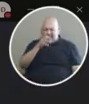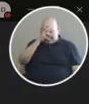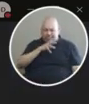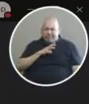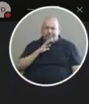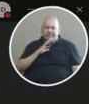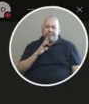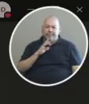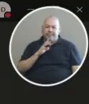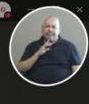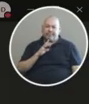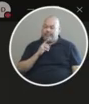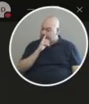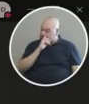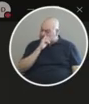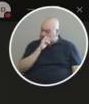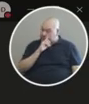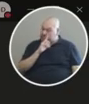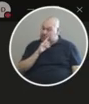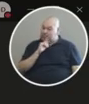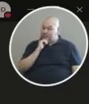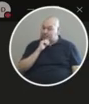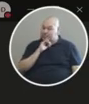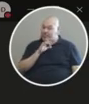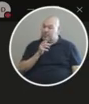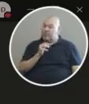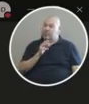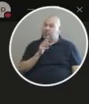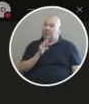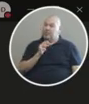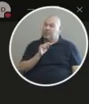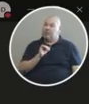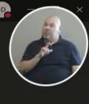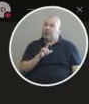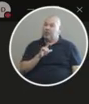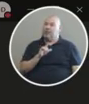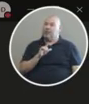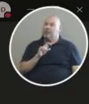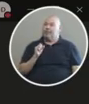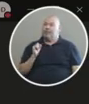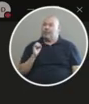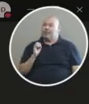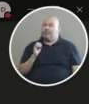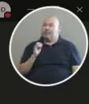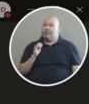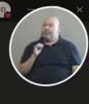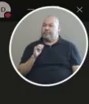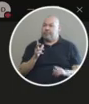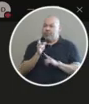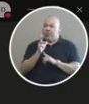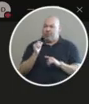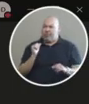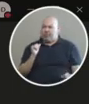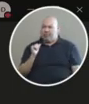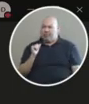name, please? Yes, ma'am. I would like to. Yes, ma'am. My name is Jamal Isarhi. You have 3 minutes,